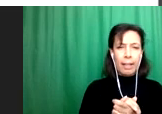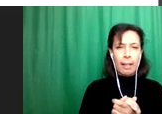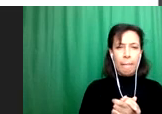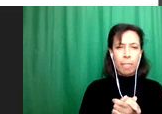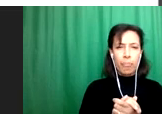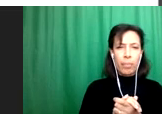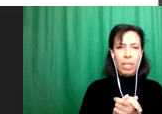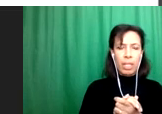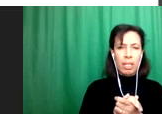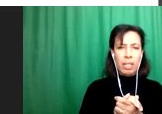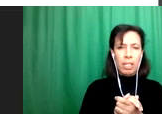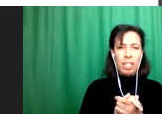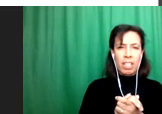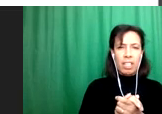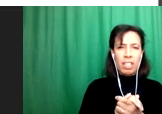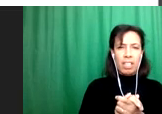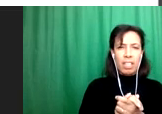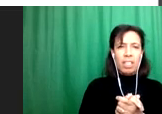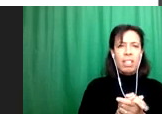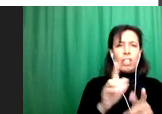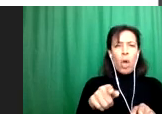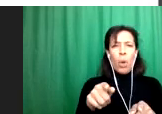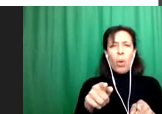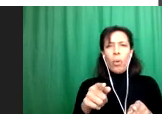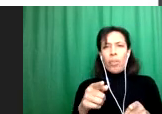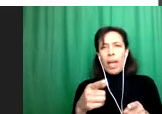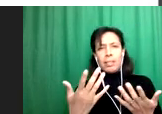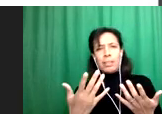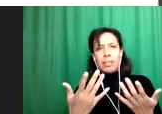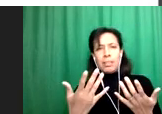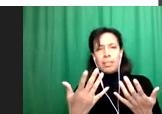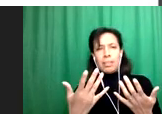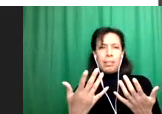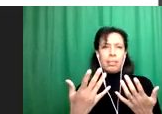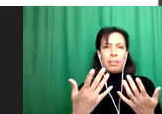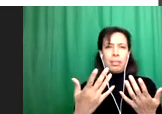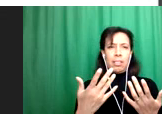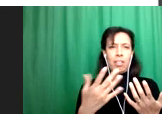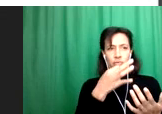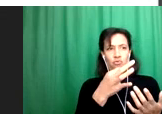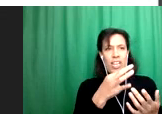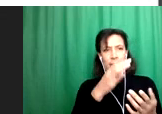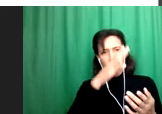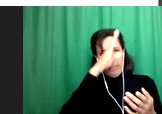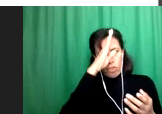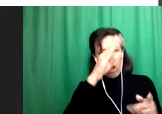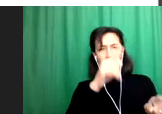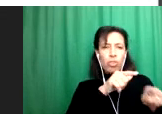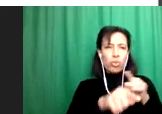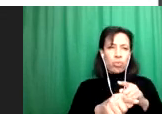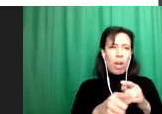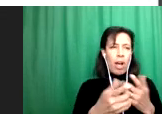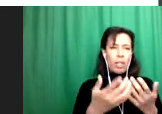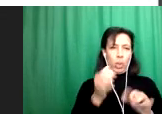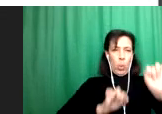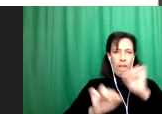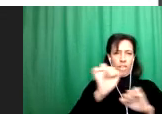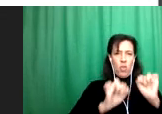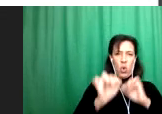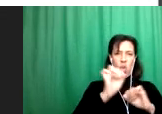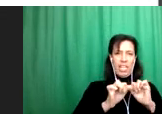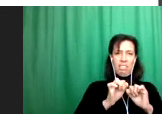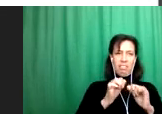So there's a threat to the shark, and they've got to try and manage dealing with the shark and not getting eaten by the shark. So there's a bit of a